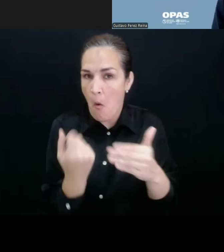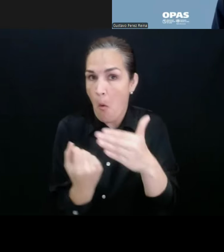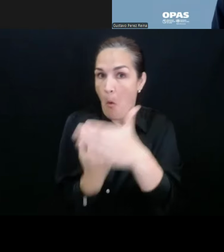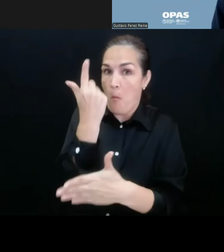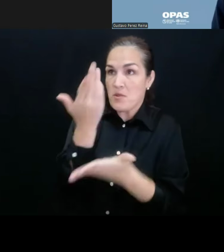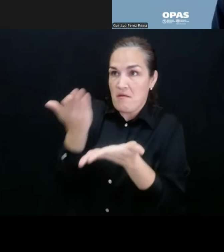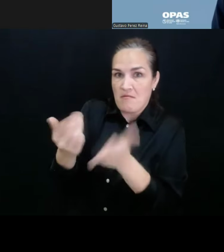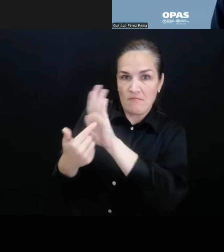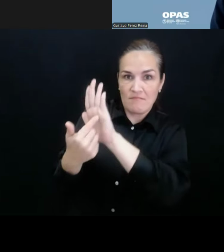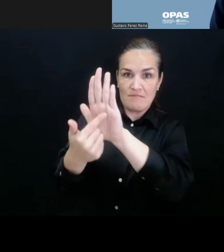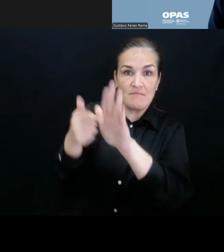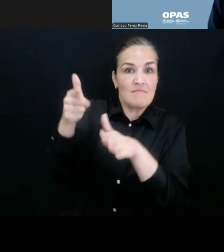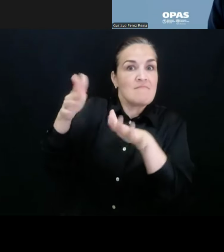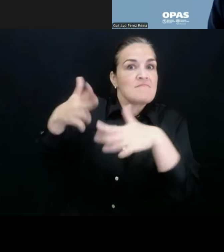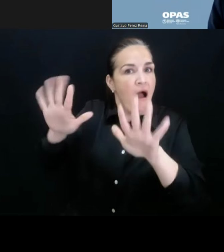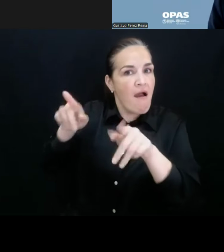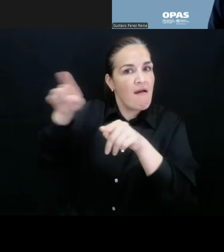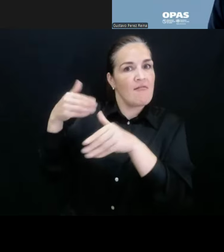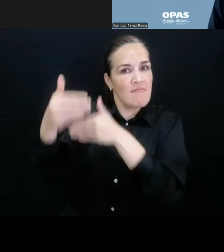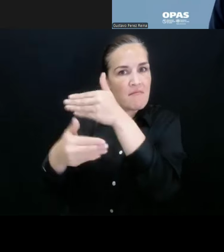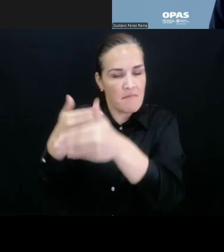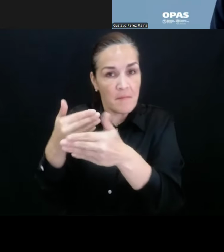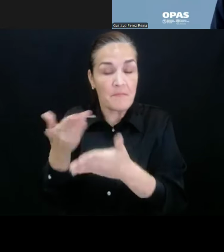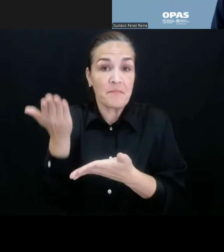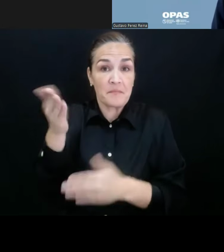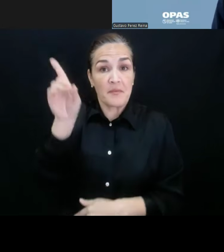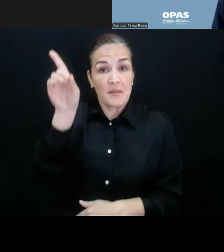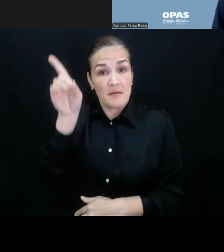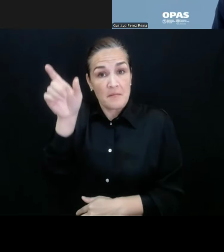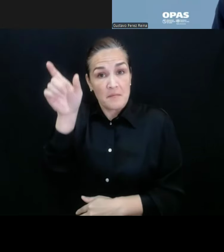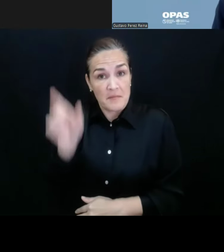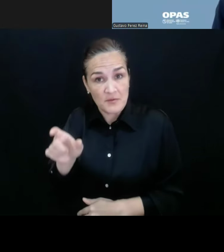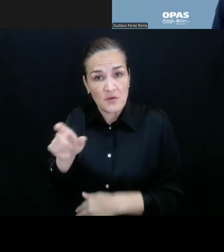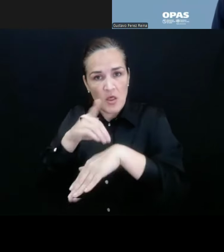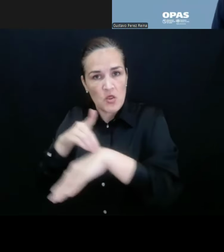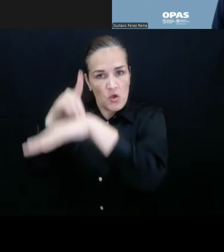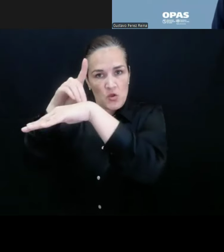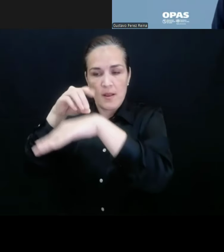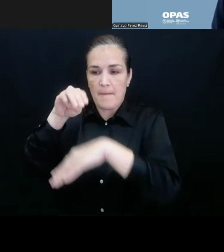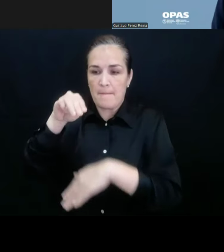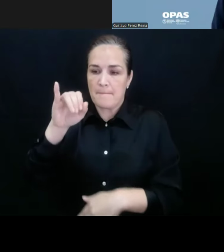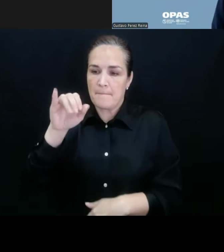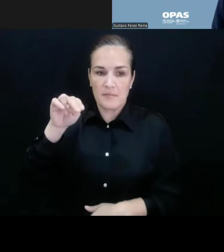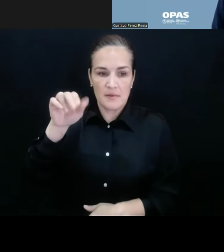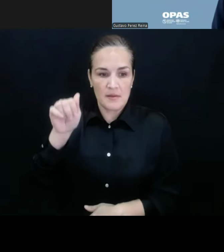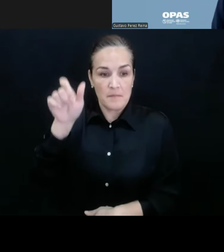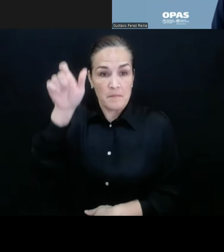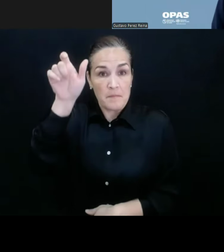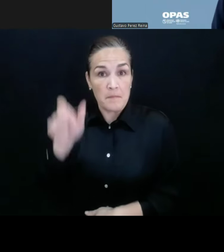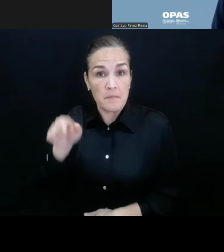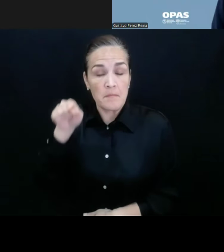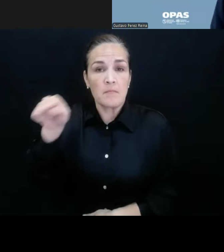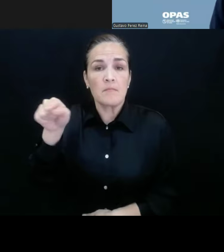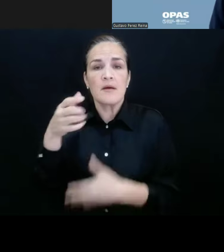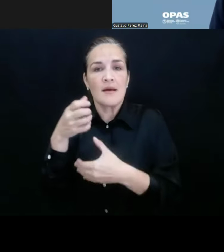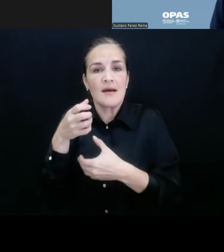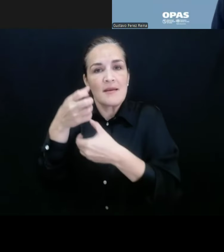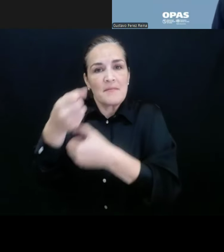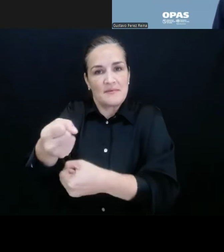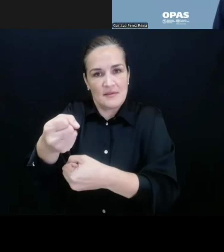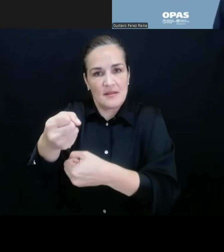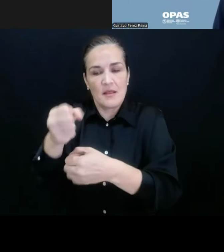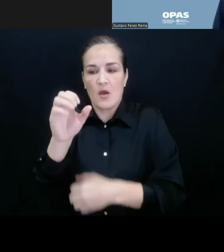yet. ahora. And so I Voy a think that we have a presentar good a la opportunity here. doctora I'm Mina going to Brajovic. introduce Ella es la Dr. representante de la Organización Mina Mundial de la Salud Brajovic.